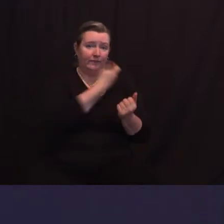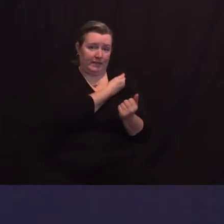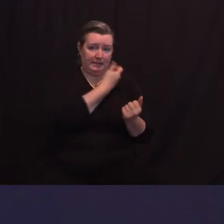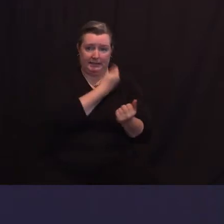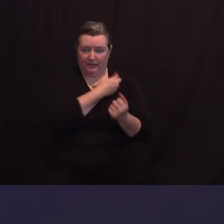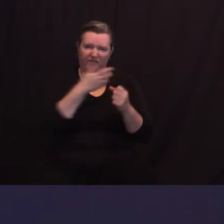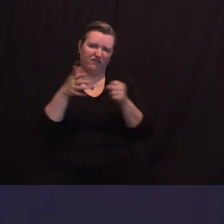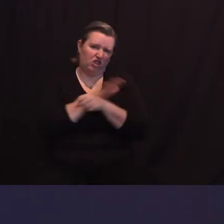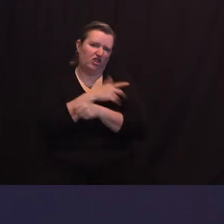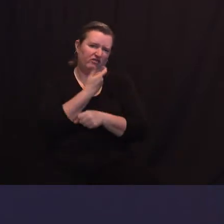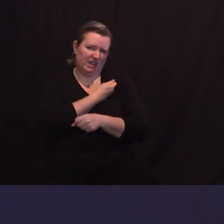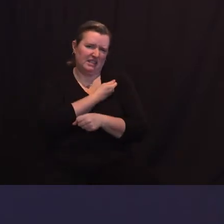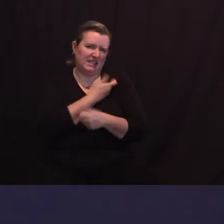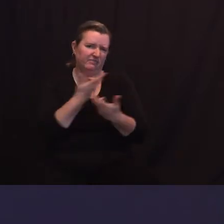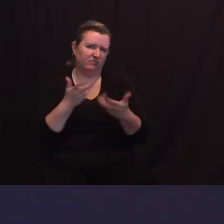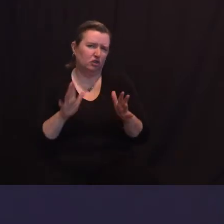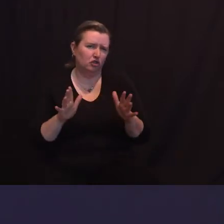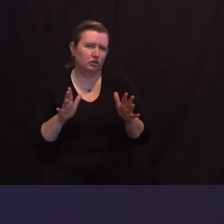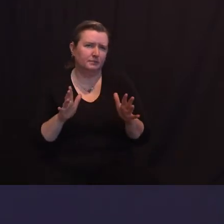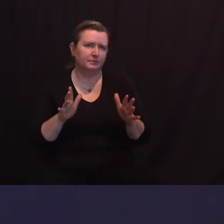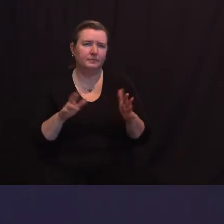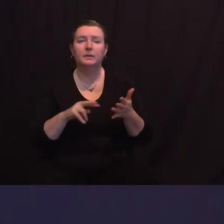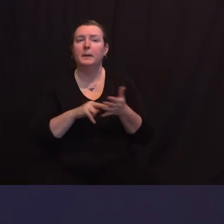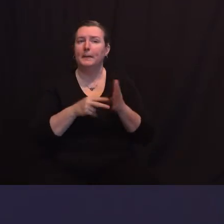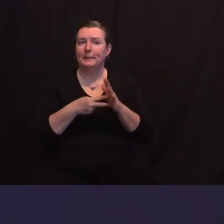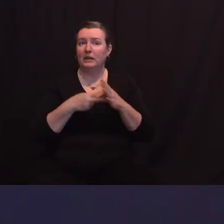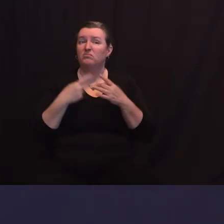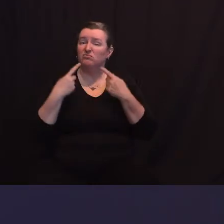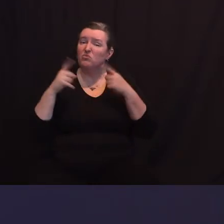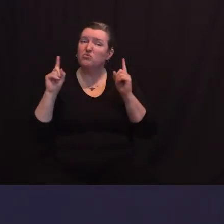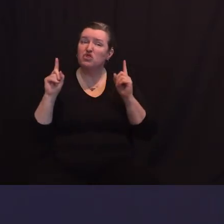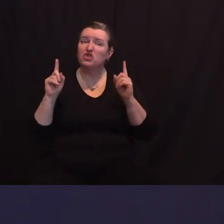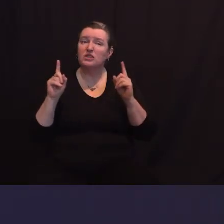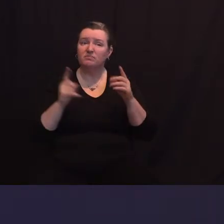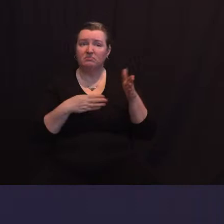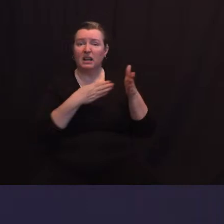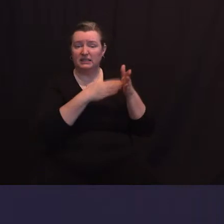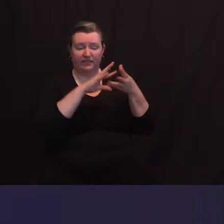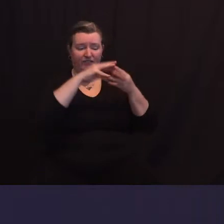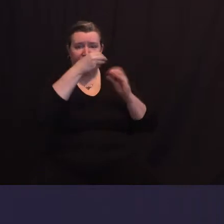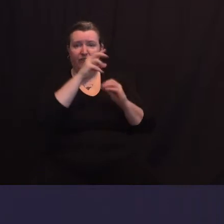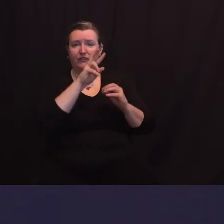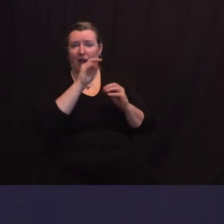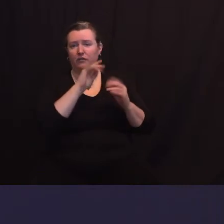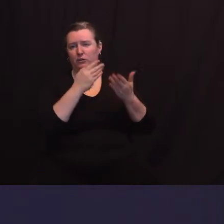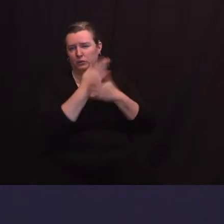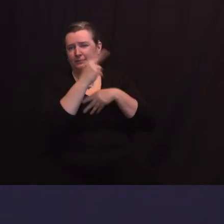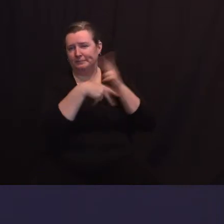the conclusion was that it worked even against the variants. And how does that square with our